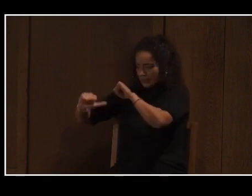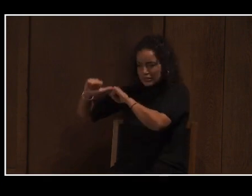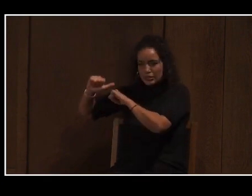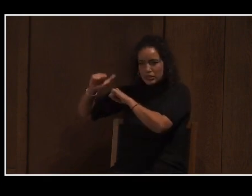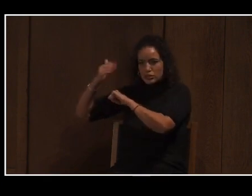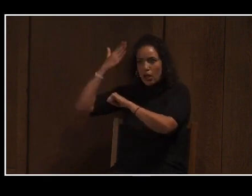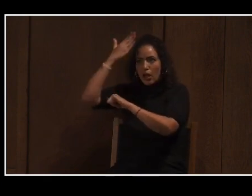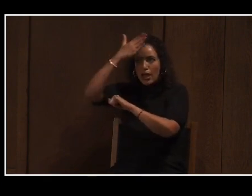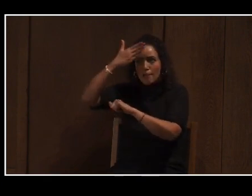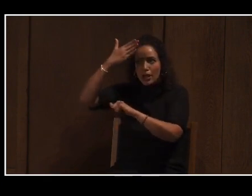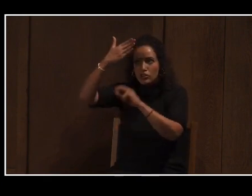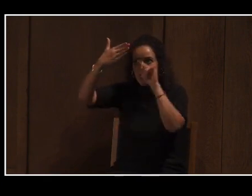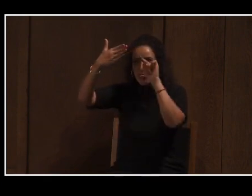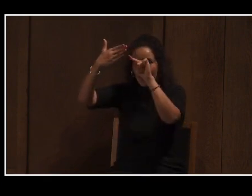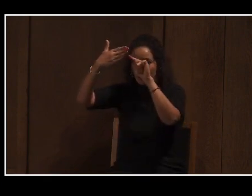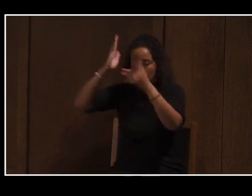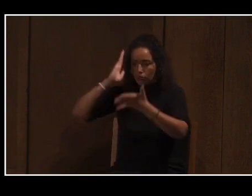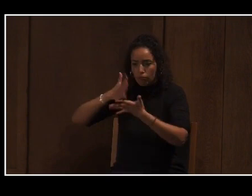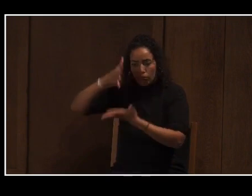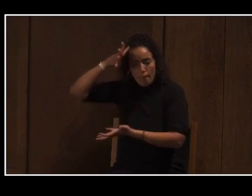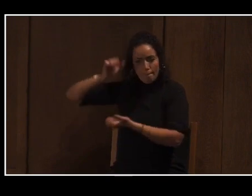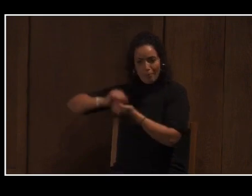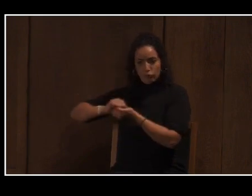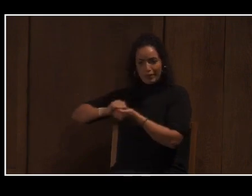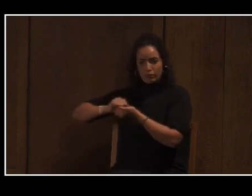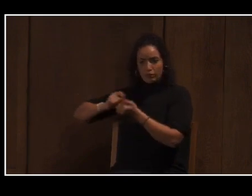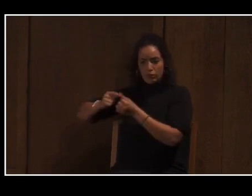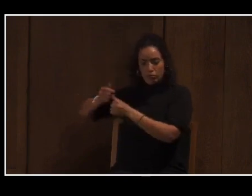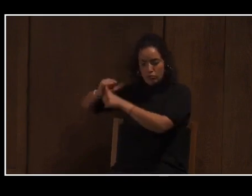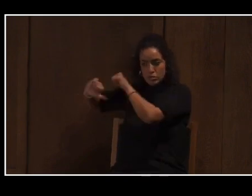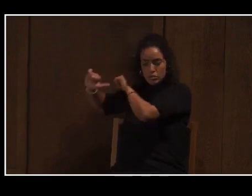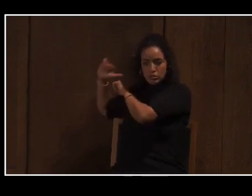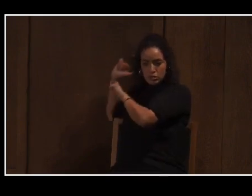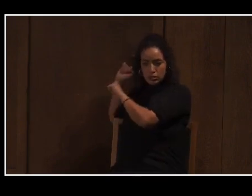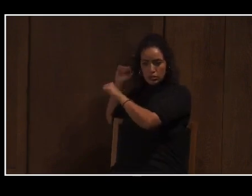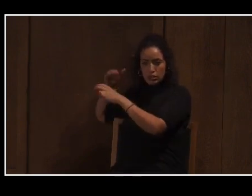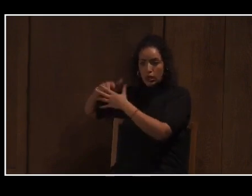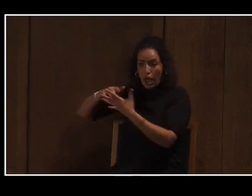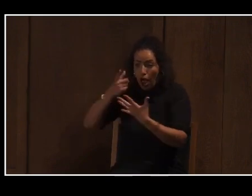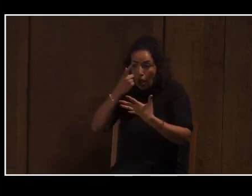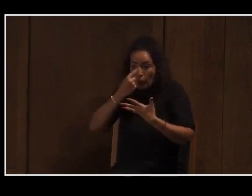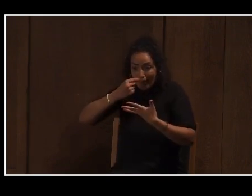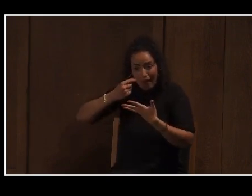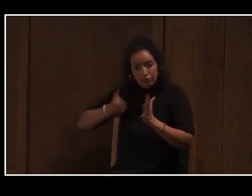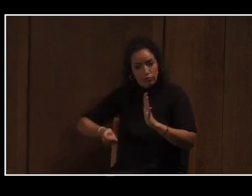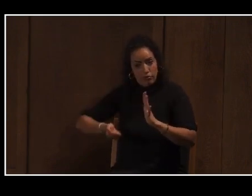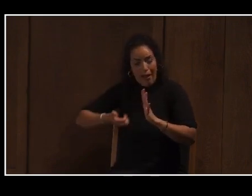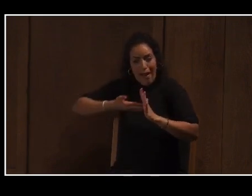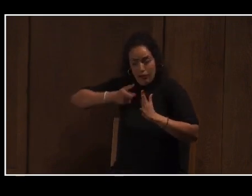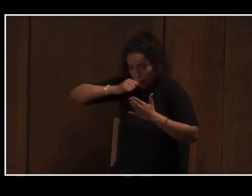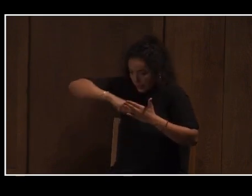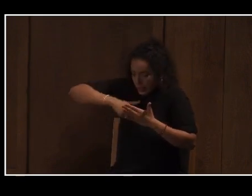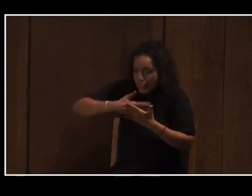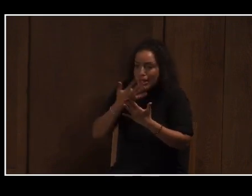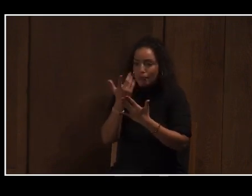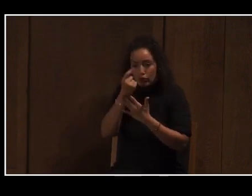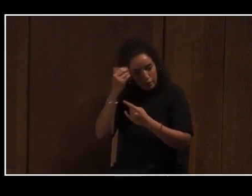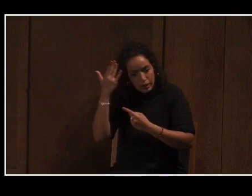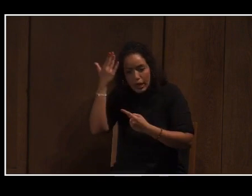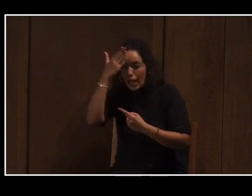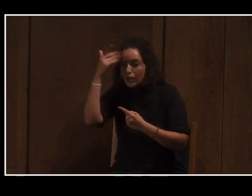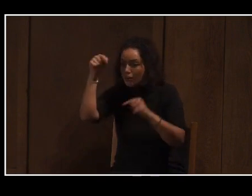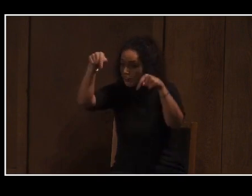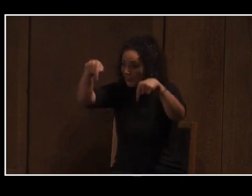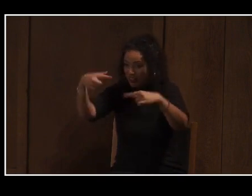memory, but also we can allow creation in that process. And that, you know, love the idea that there are dreamers in the